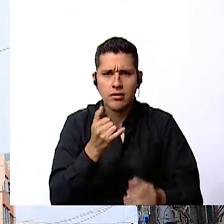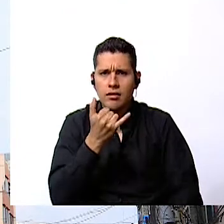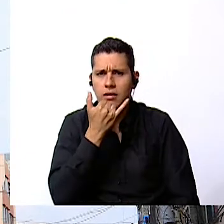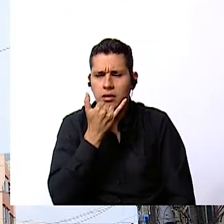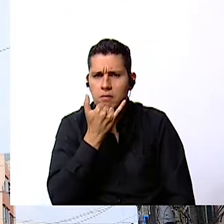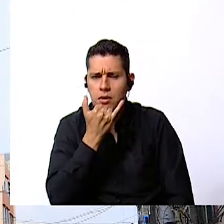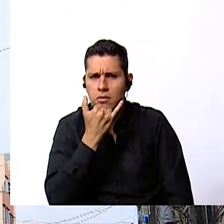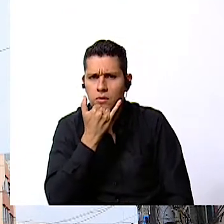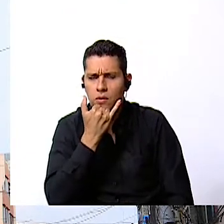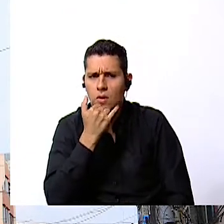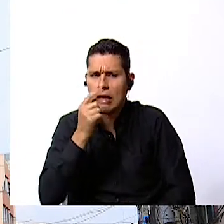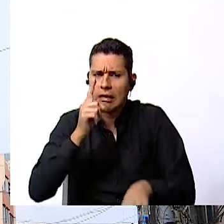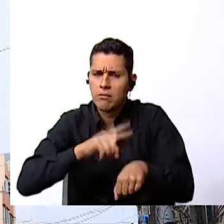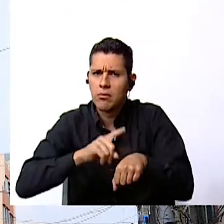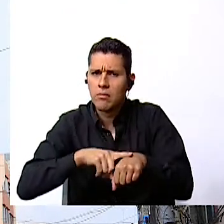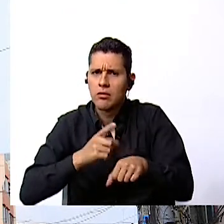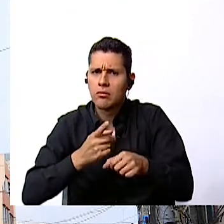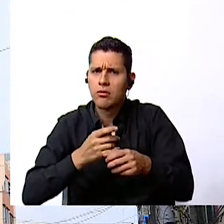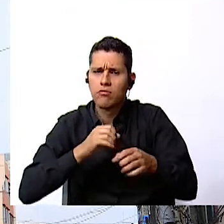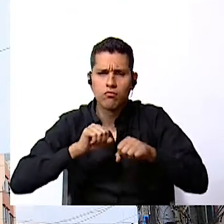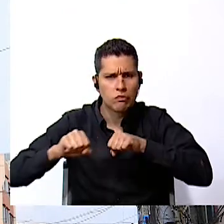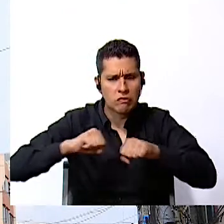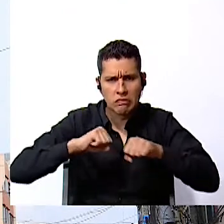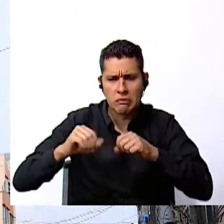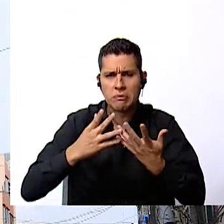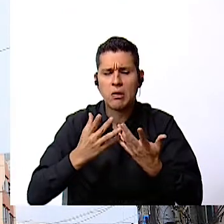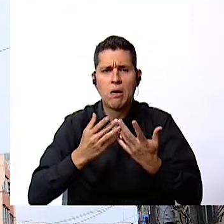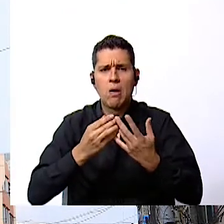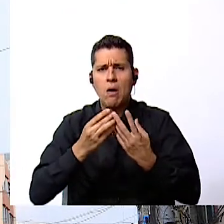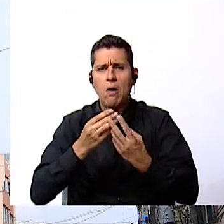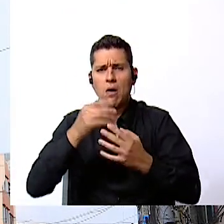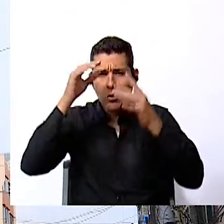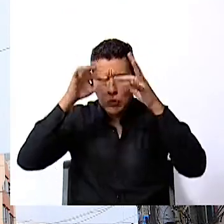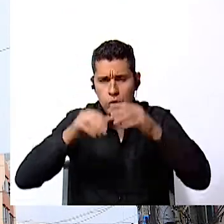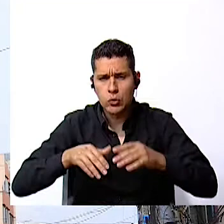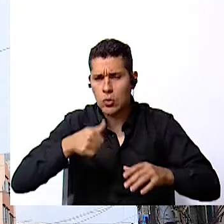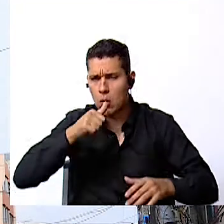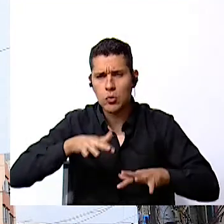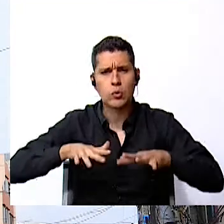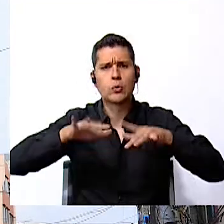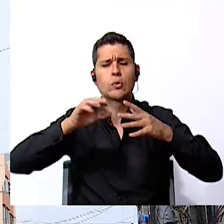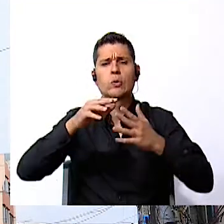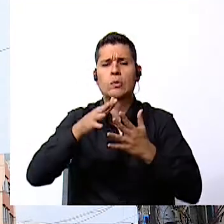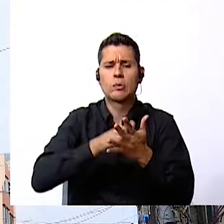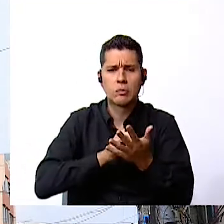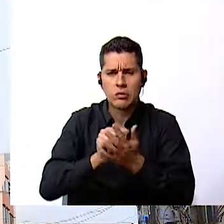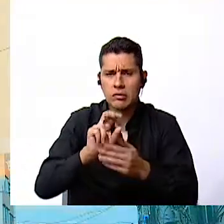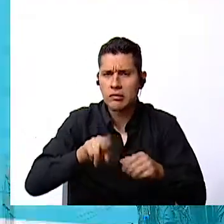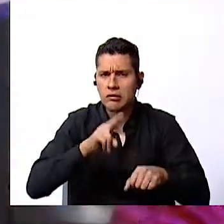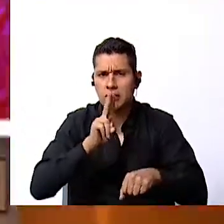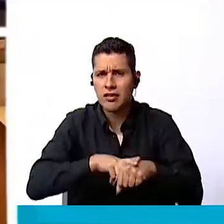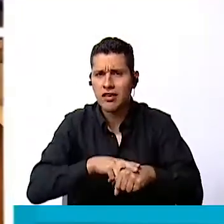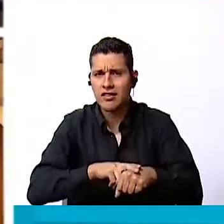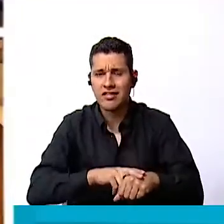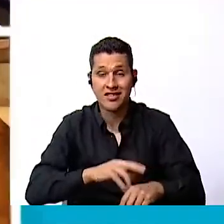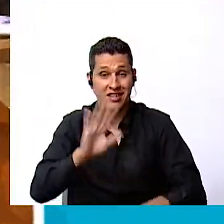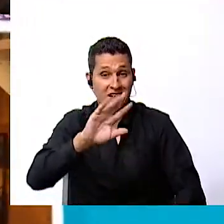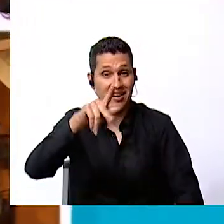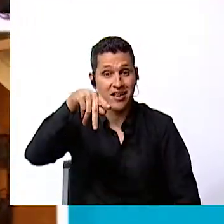that natural disaster, okay? Pay attention to that, Maria. Here we go. Hello, Paola.